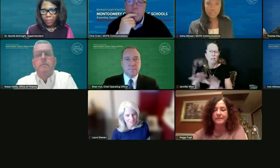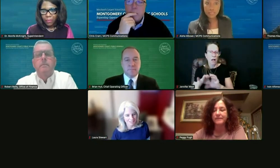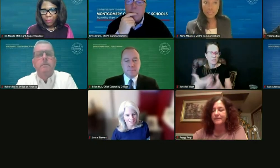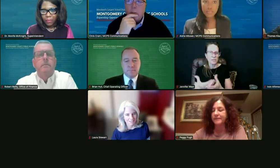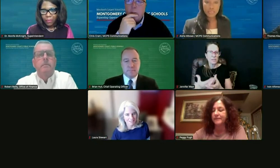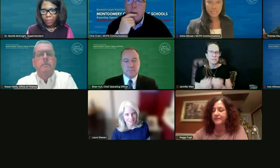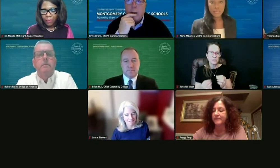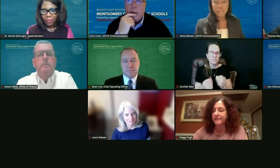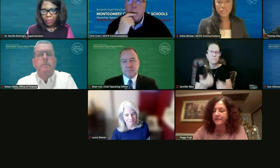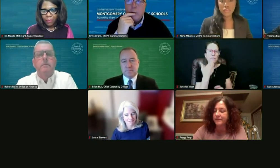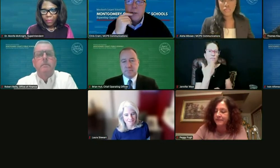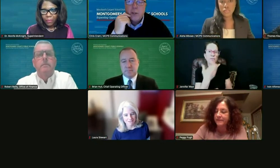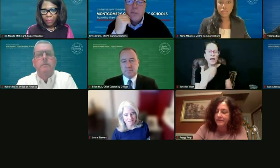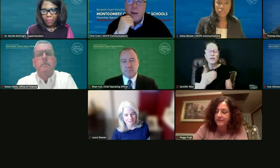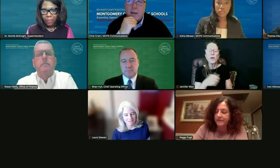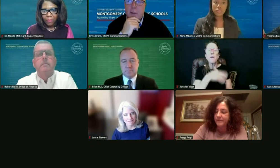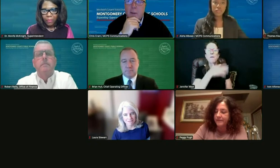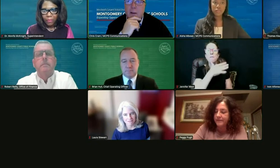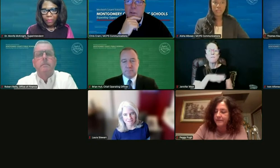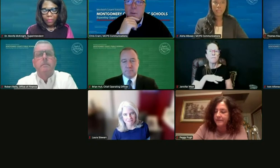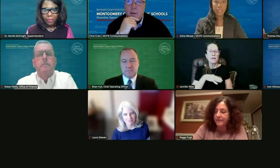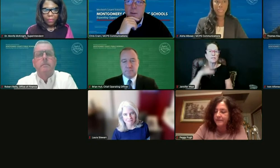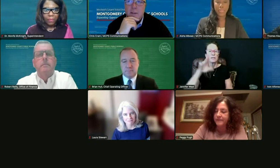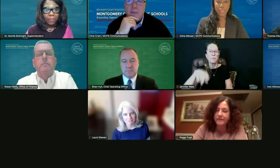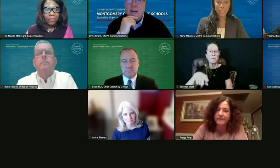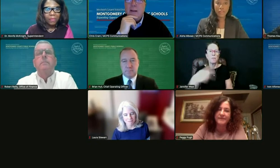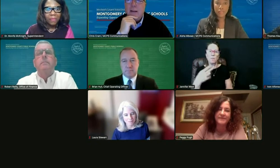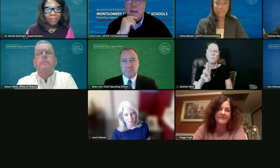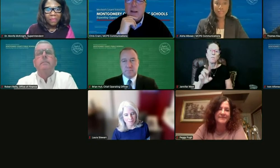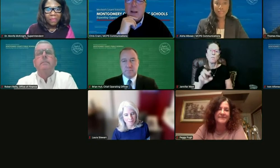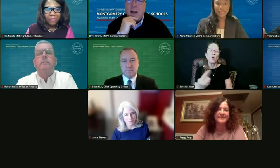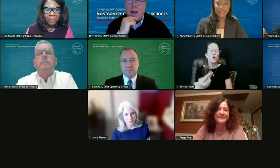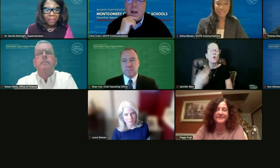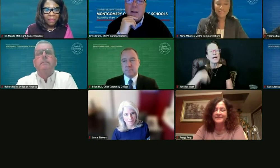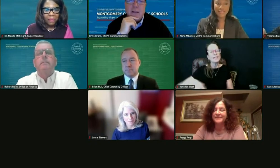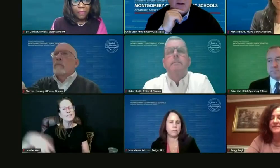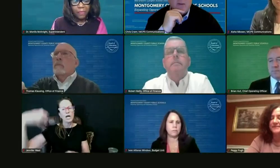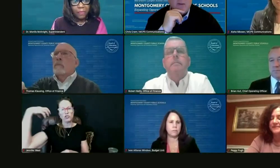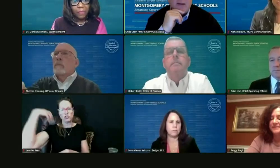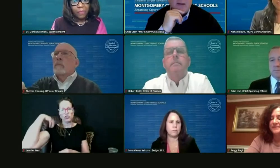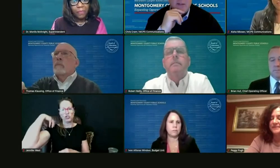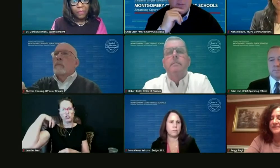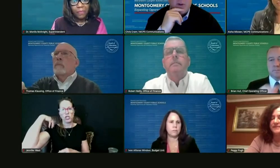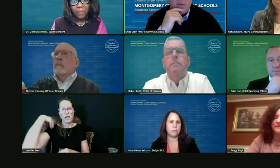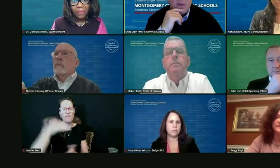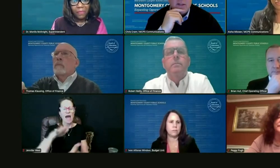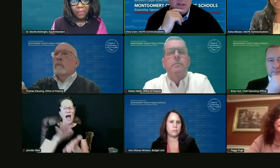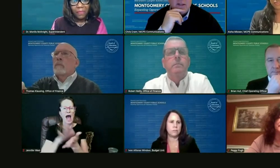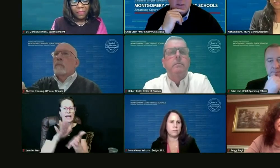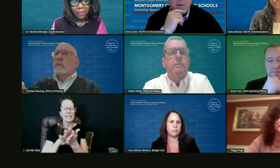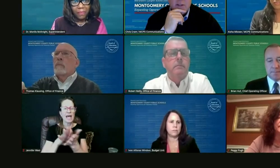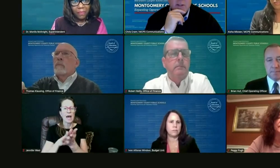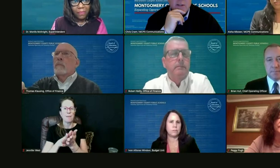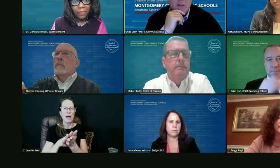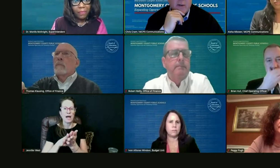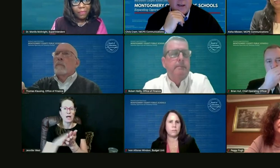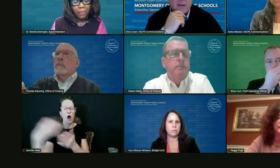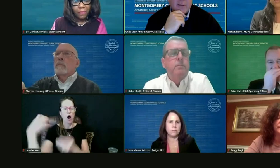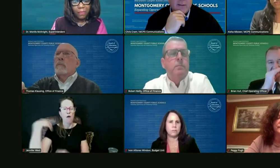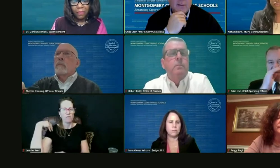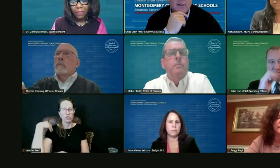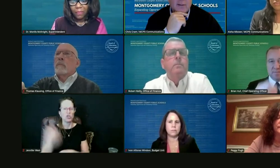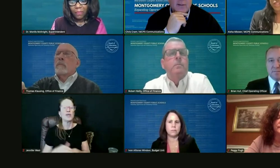Thank you, Ms. Pugh, who is our Chief Academic Officer. Welcome this evening. Let's now go back to Ms. Bowe. What is the next question in